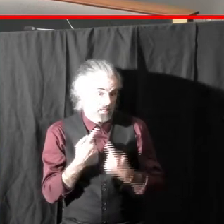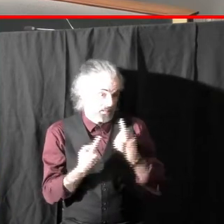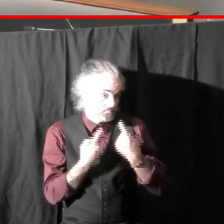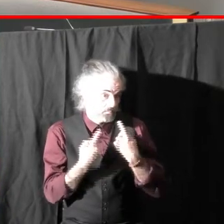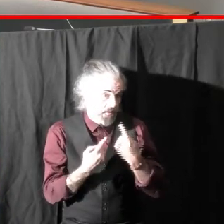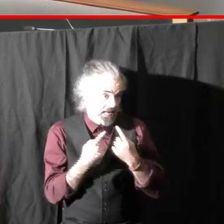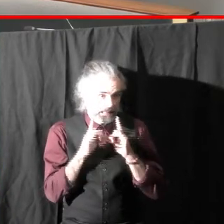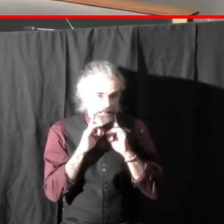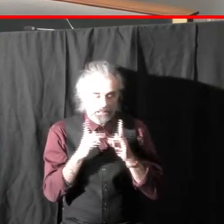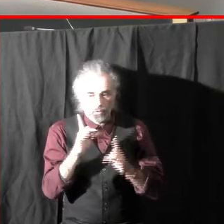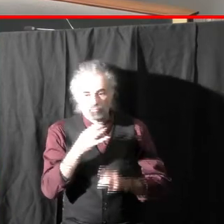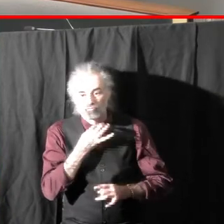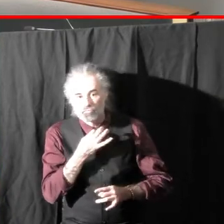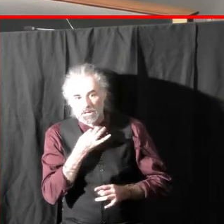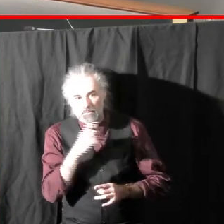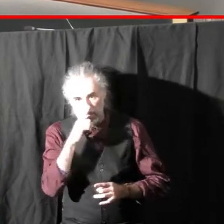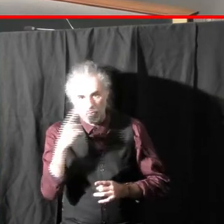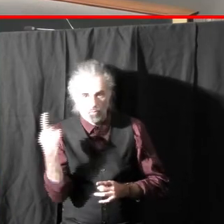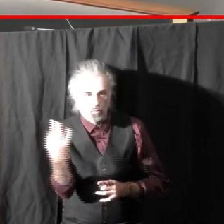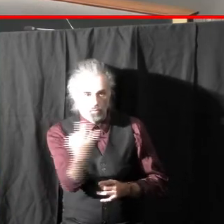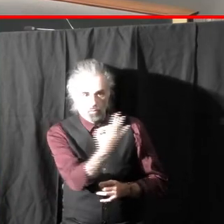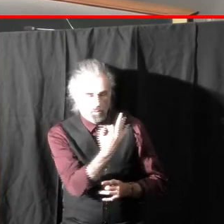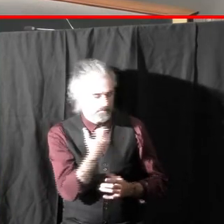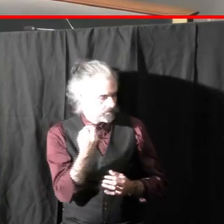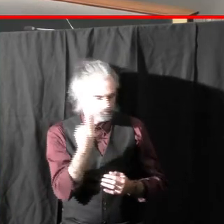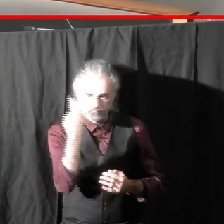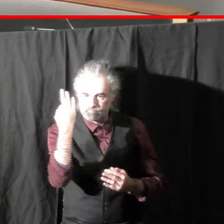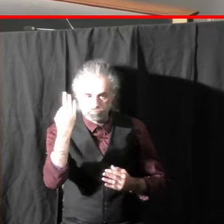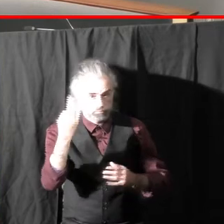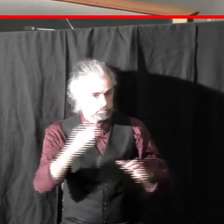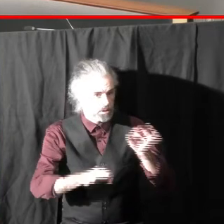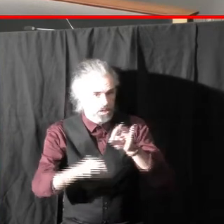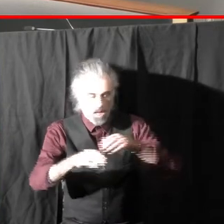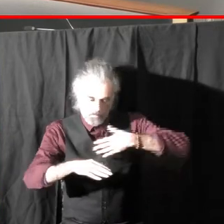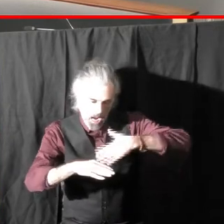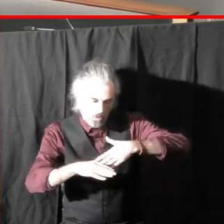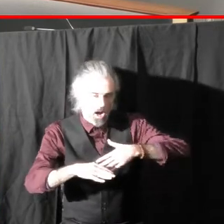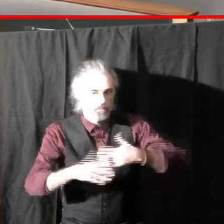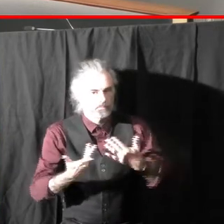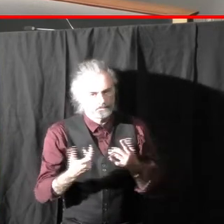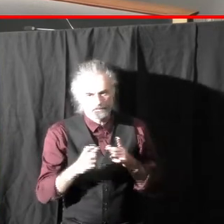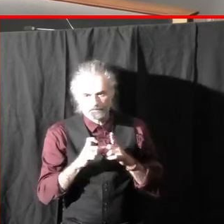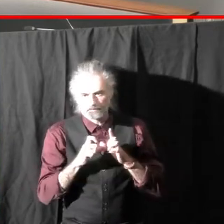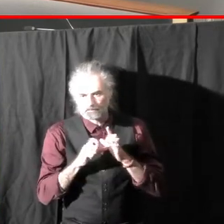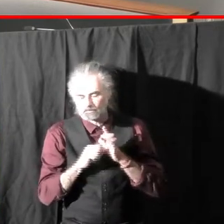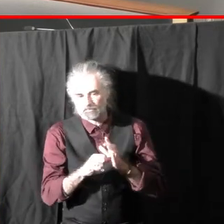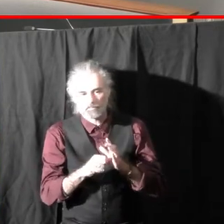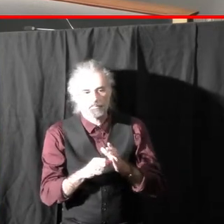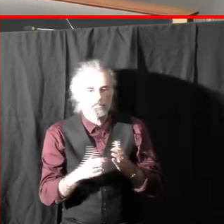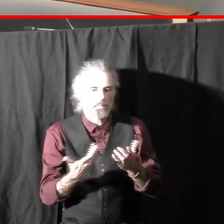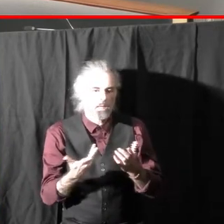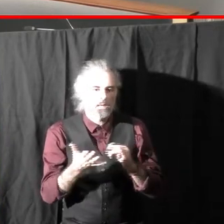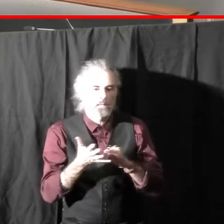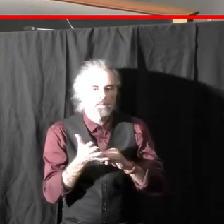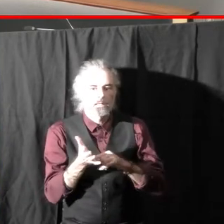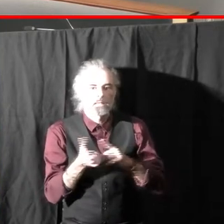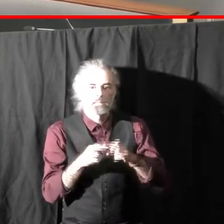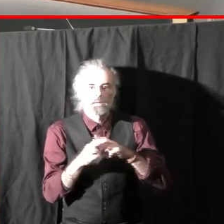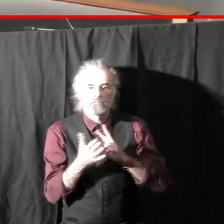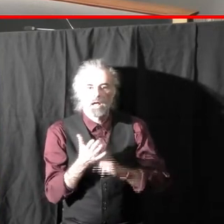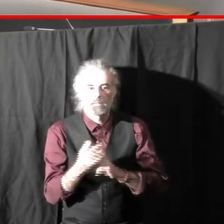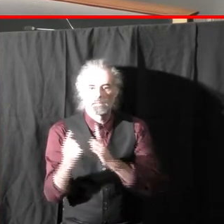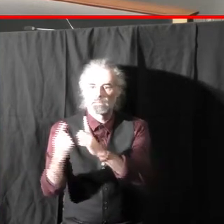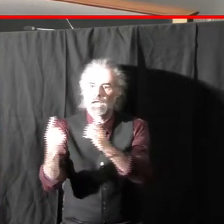people who don't have a scientific background is difficult. So in Stefan's town, most of